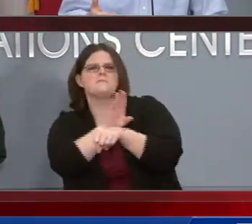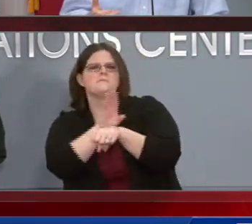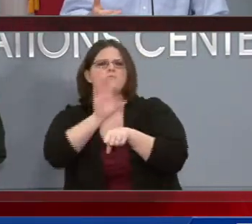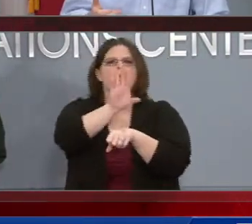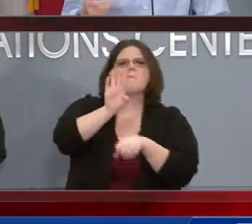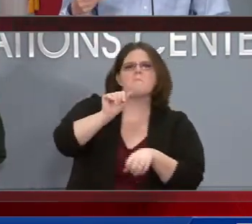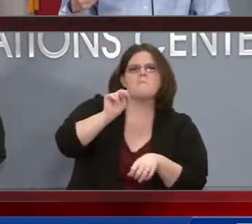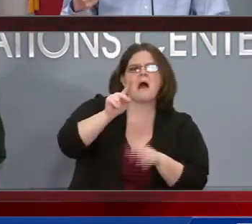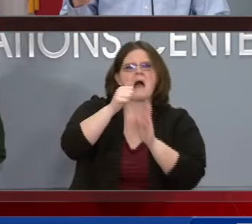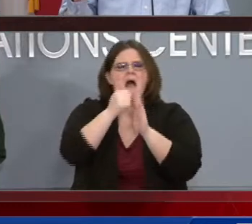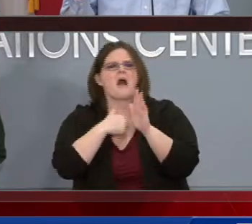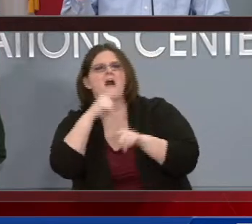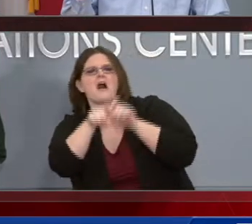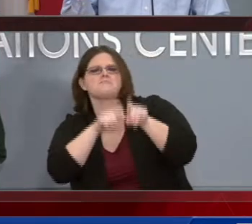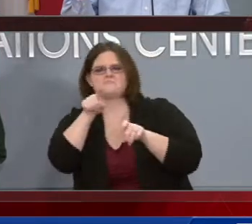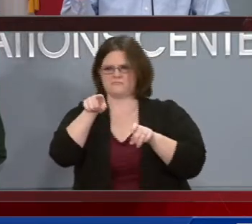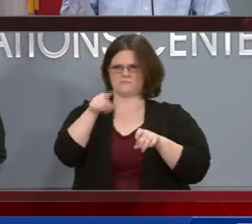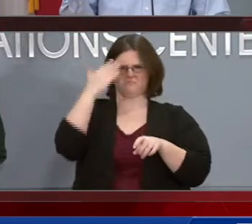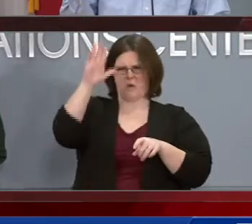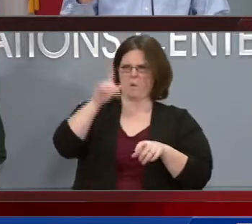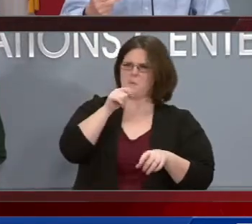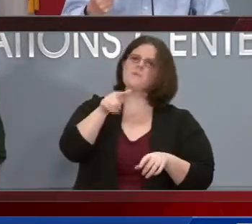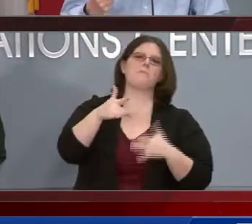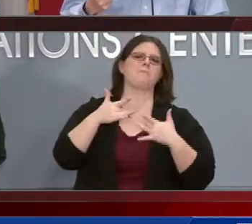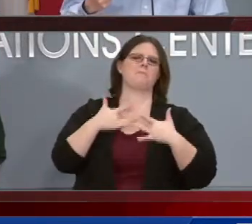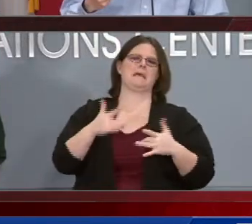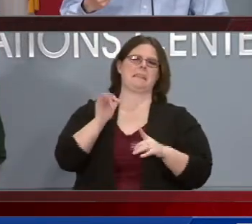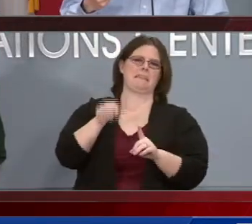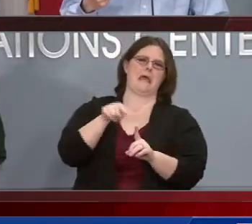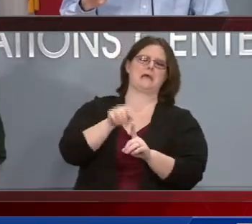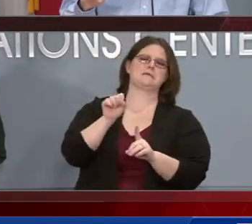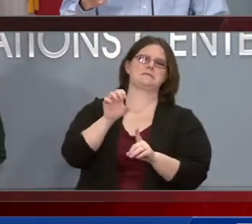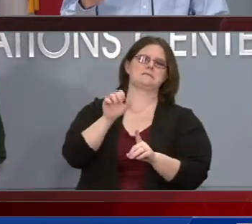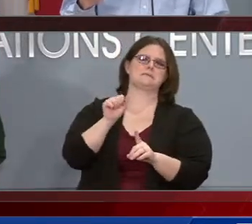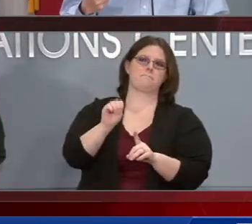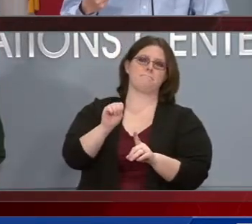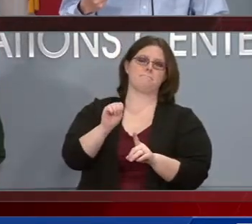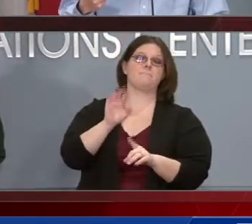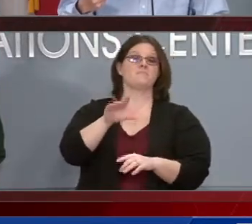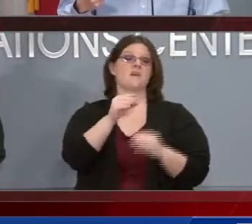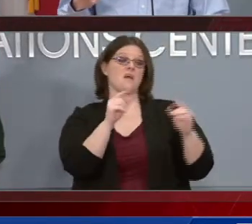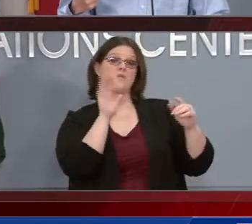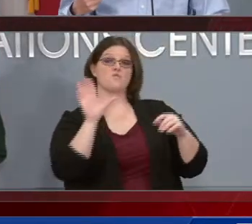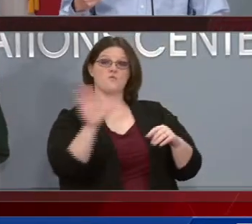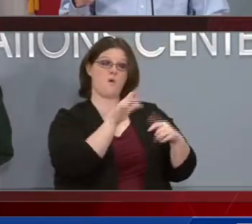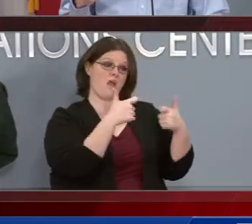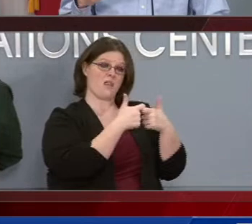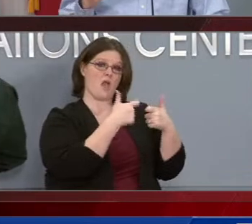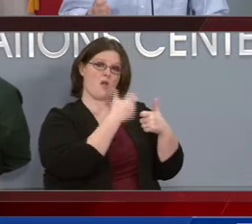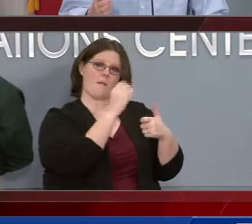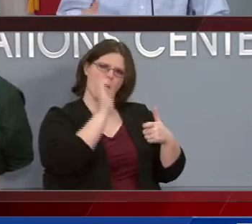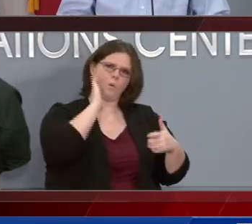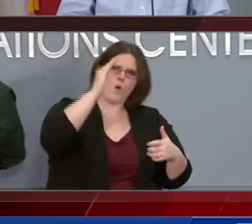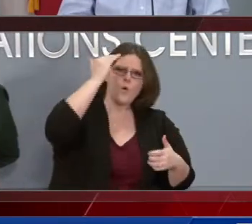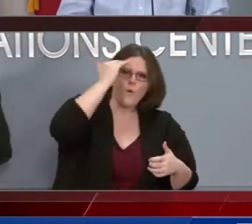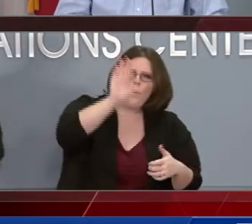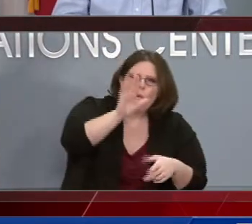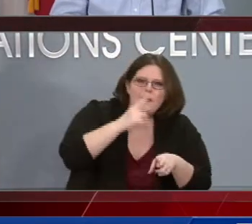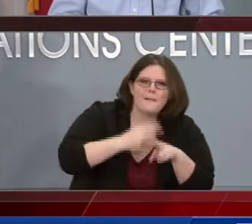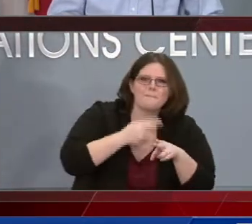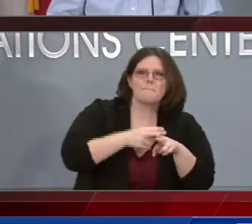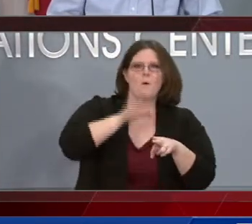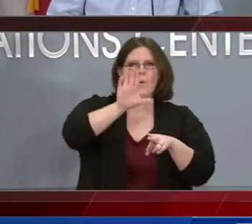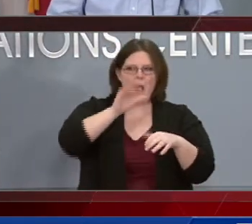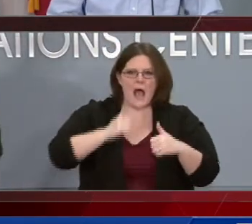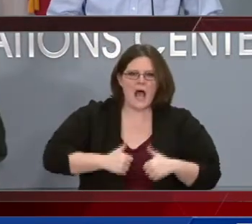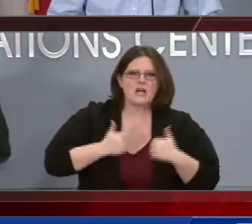usually a scam. Your utility company has your information about you. And we want to keep people